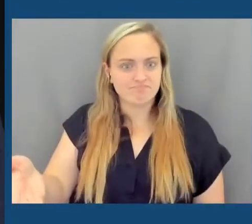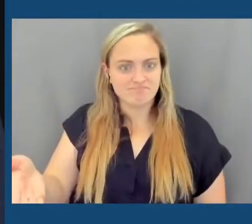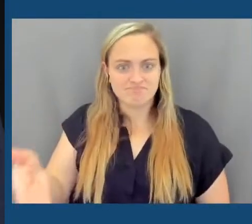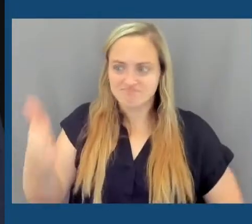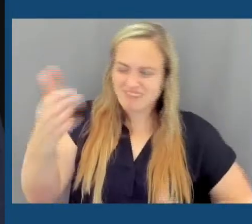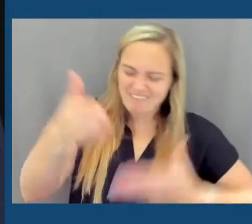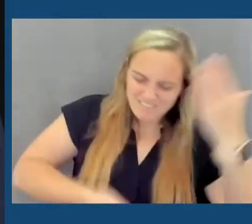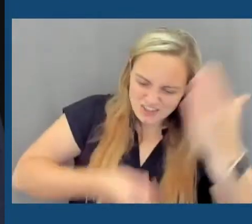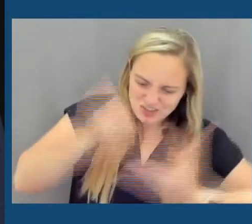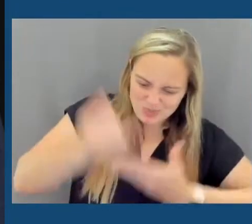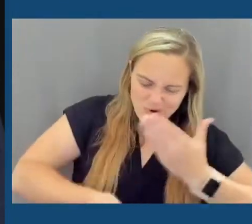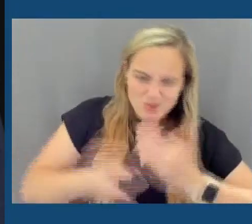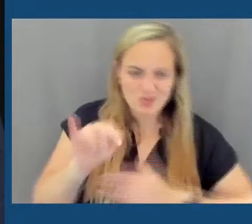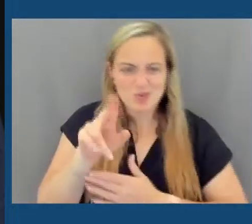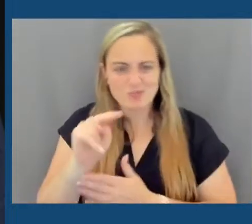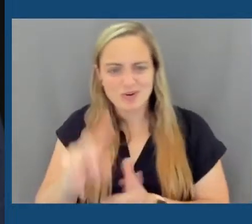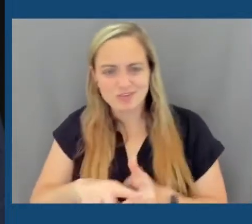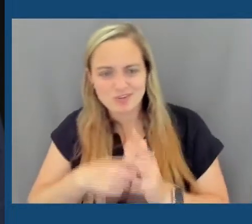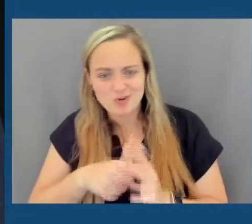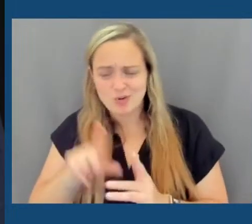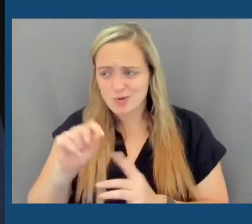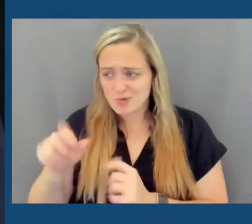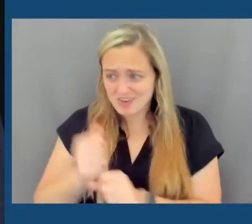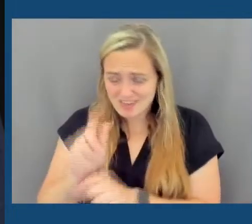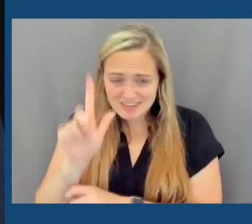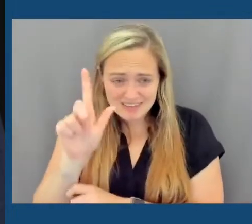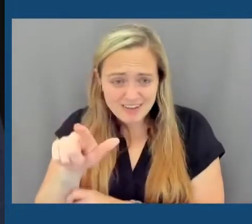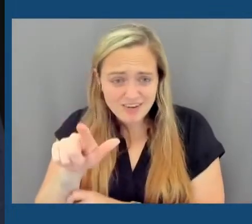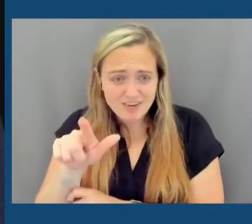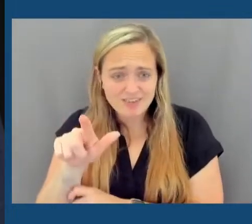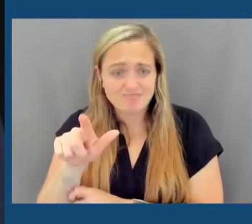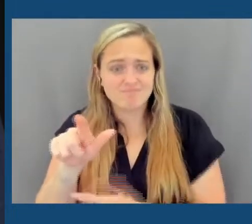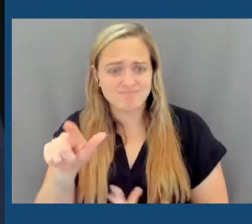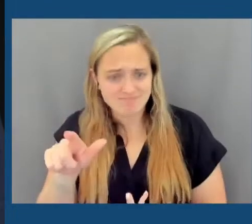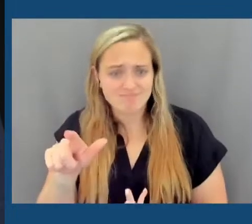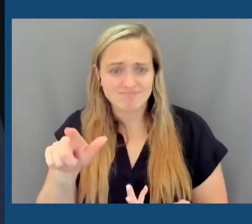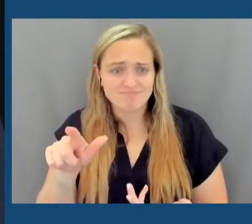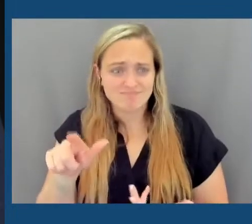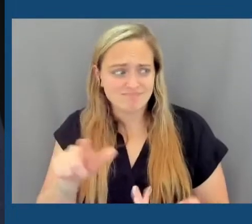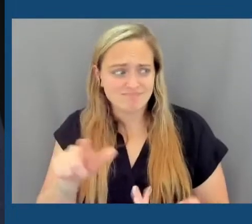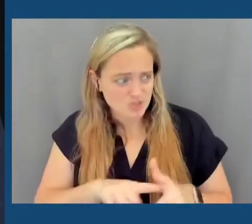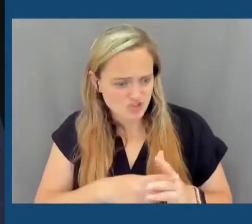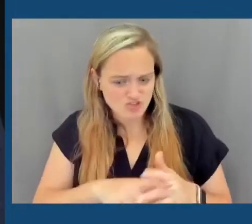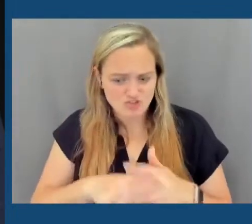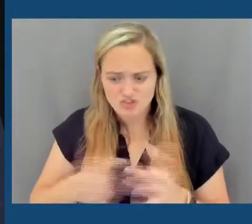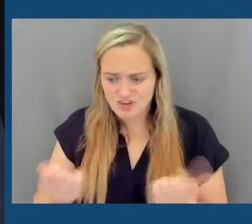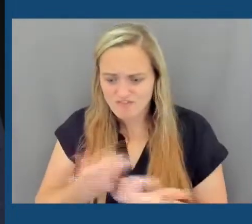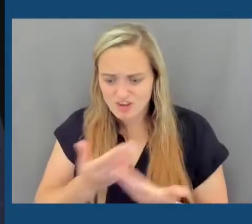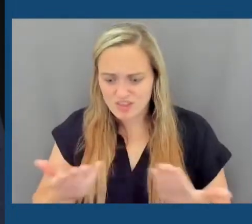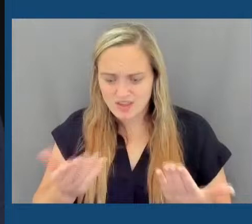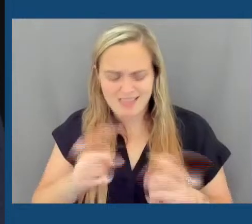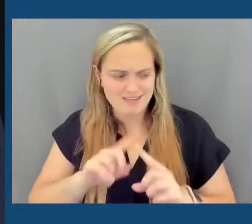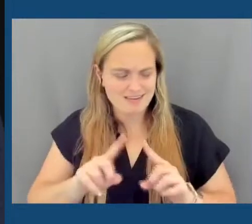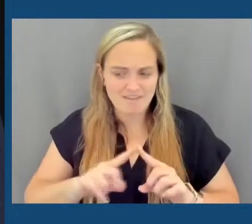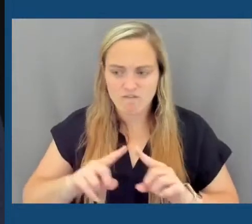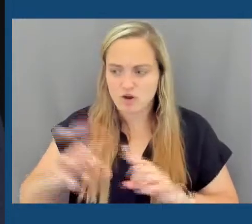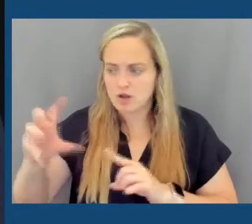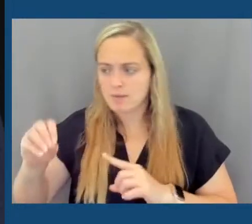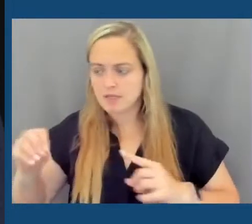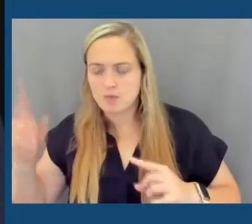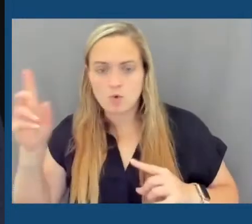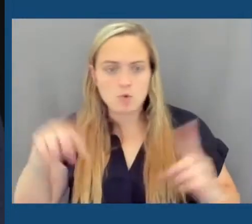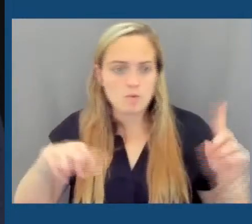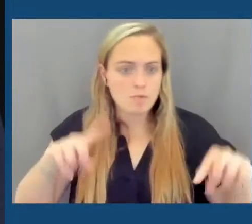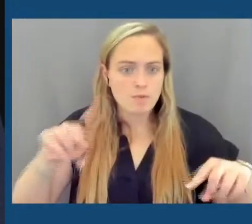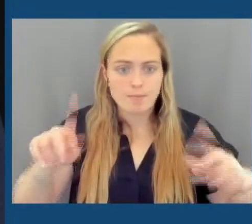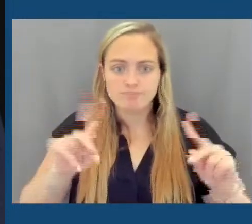Micron, we get Micron started, that's 20 years down the road, but we get that started. And all the other supply chain industries that want to come and be here, all the young